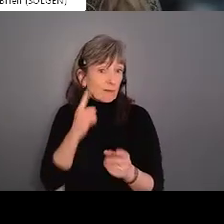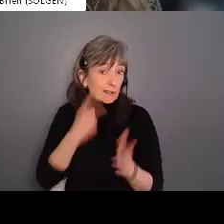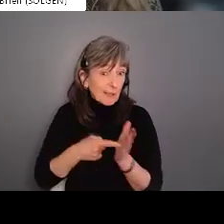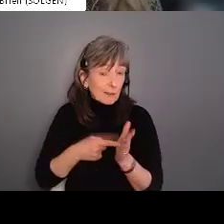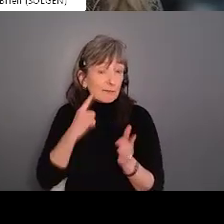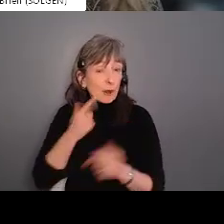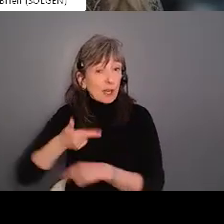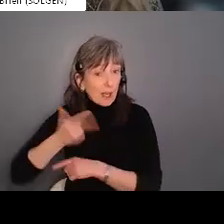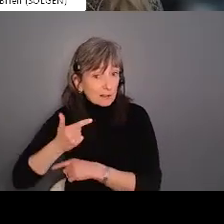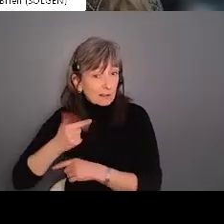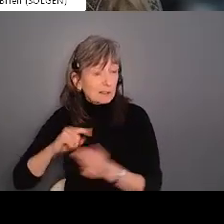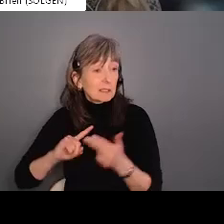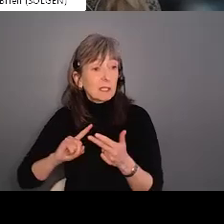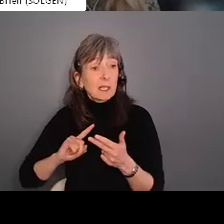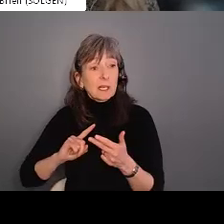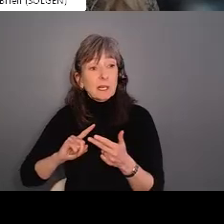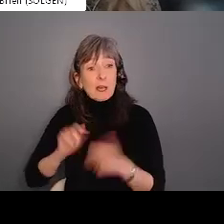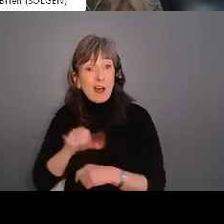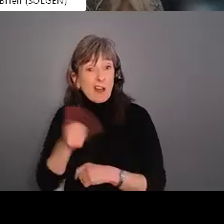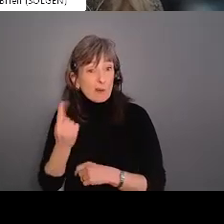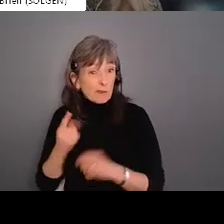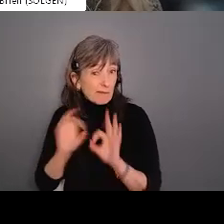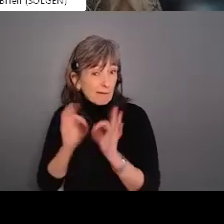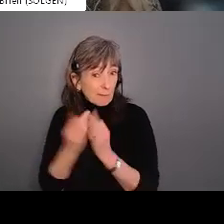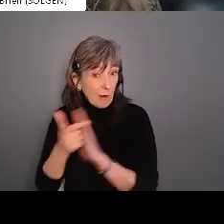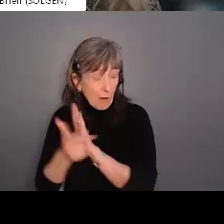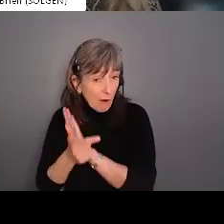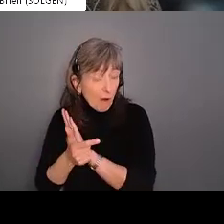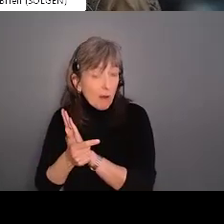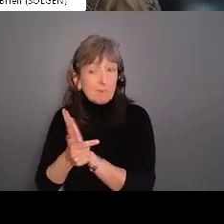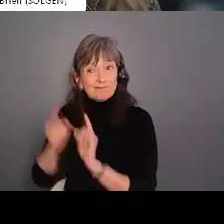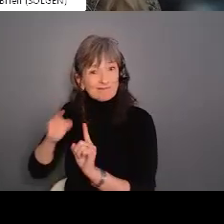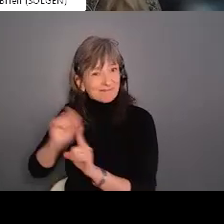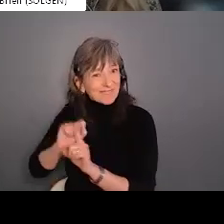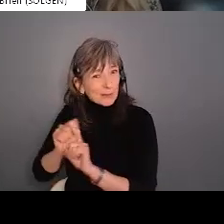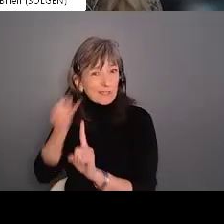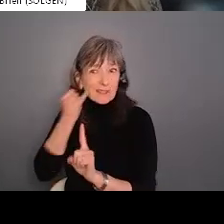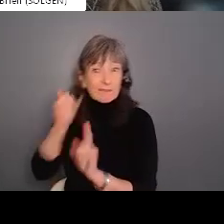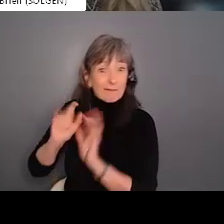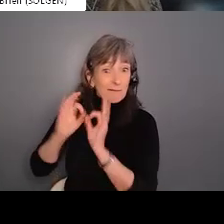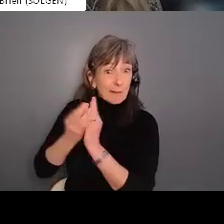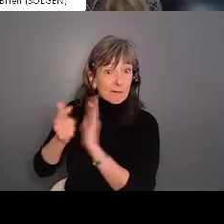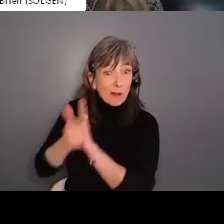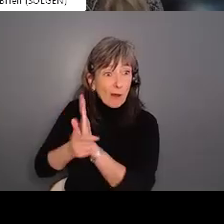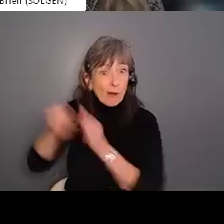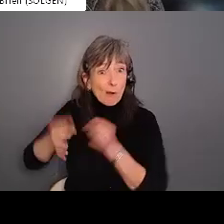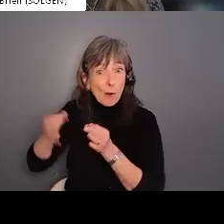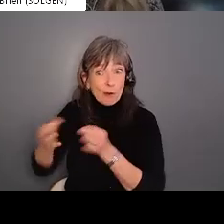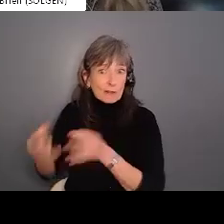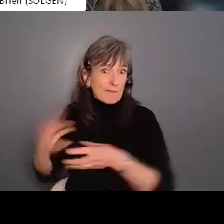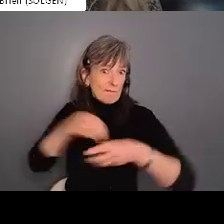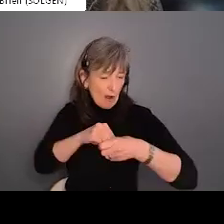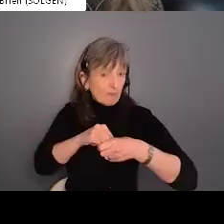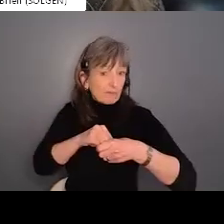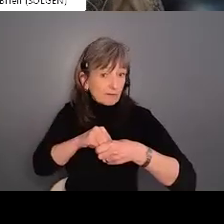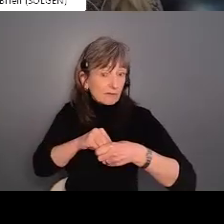firearms, additional one on family law. So this was cases where family law or family court related issues